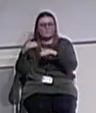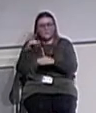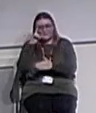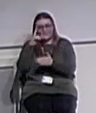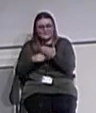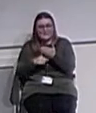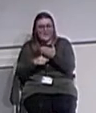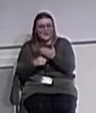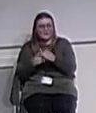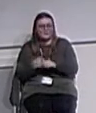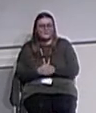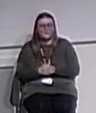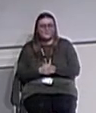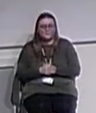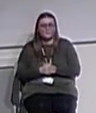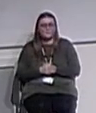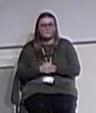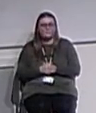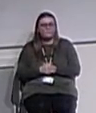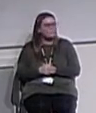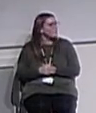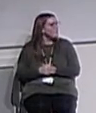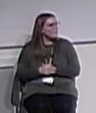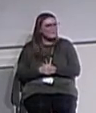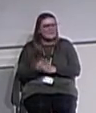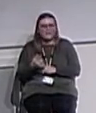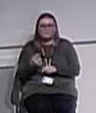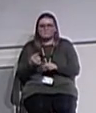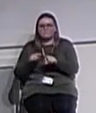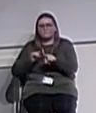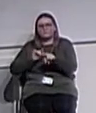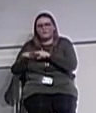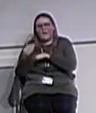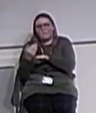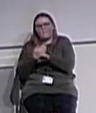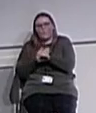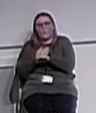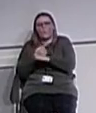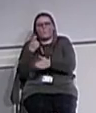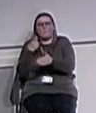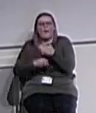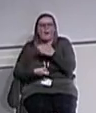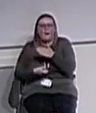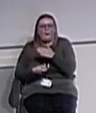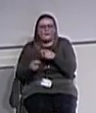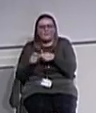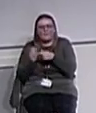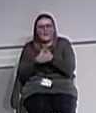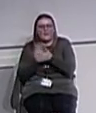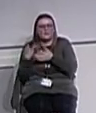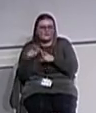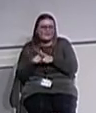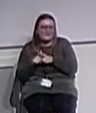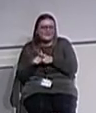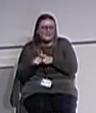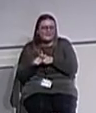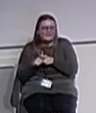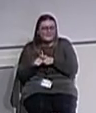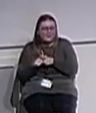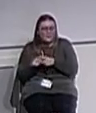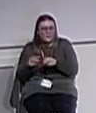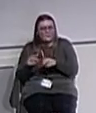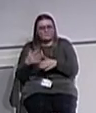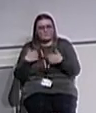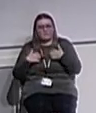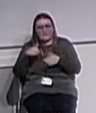degree is. So this sort of like try before you buy doing a PhD is actually really good if you want to do the master's.